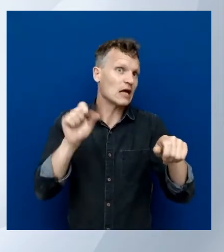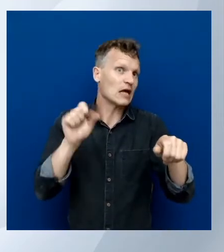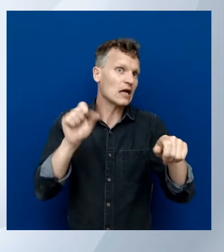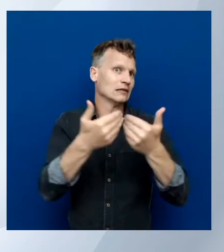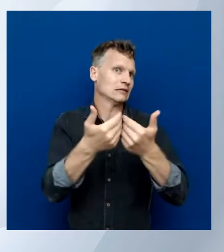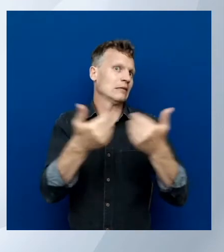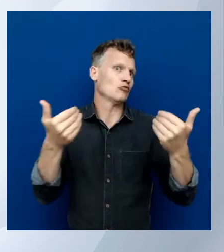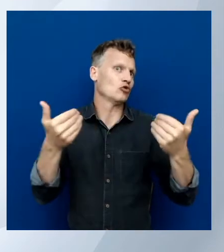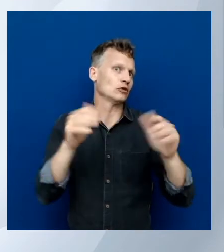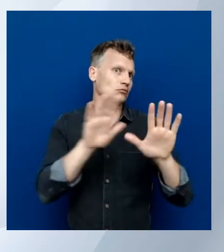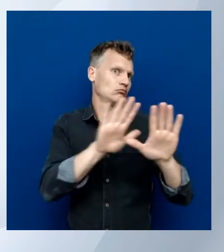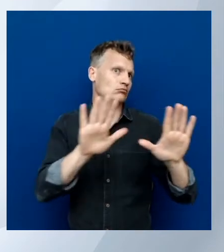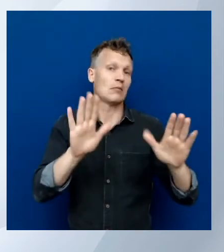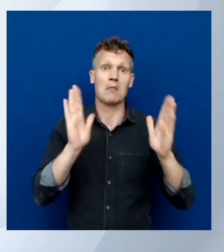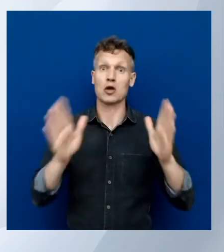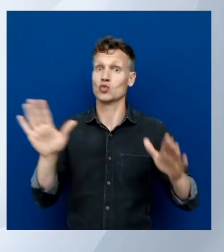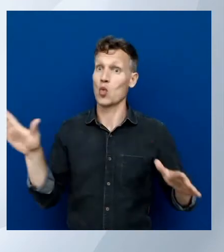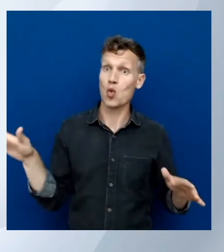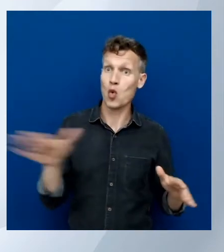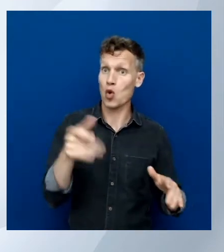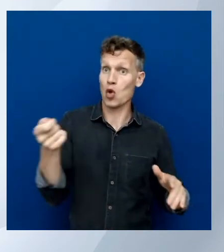to make that work.